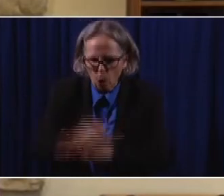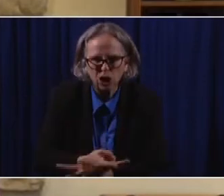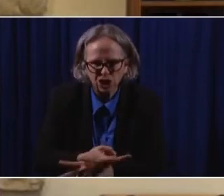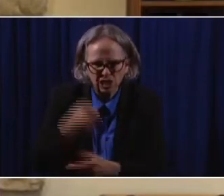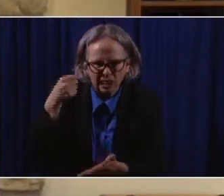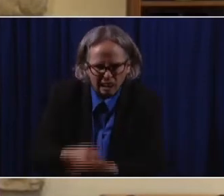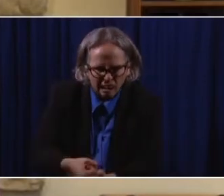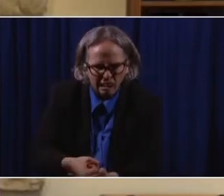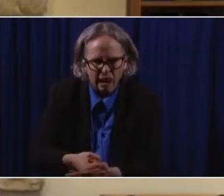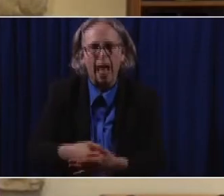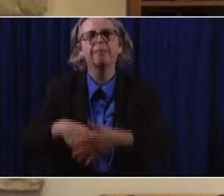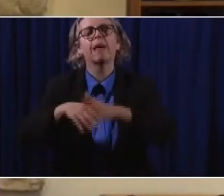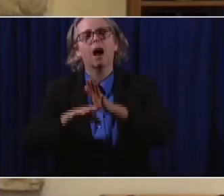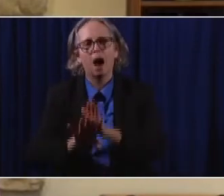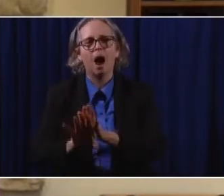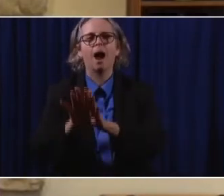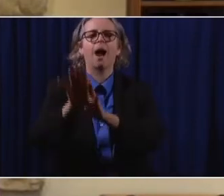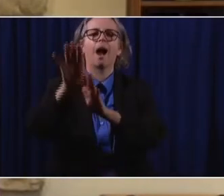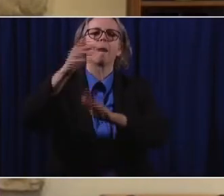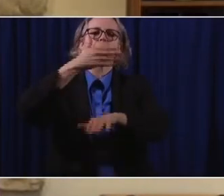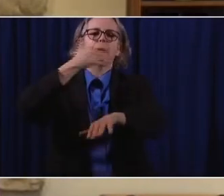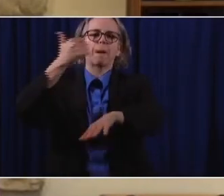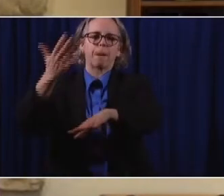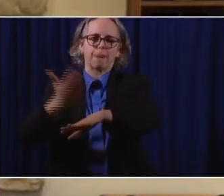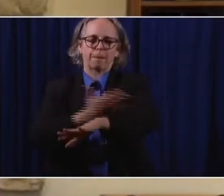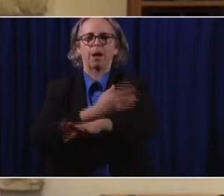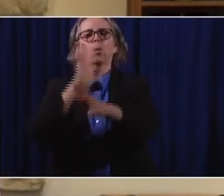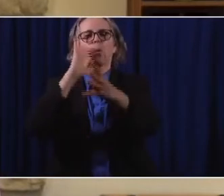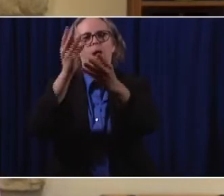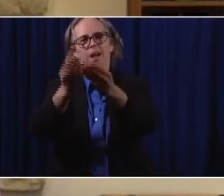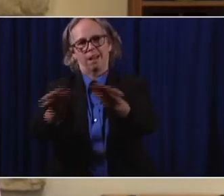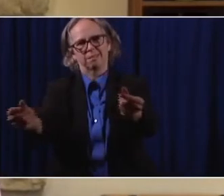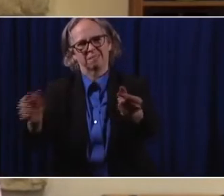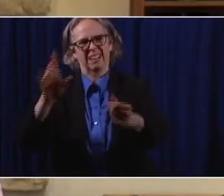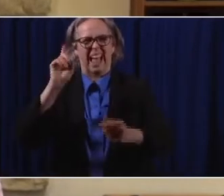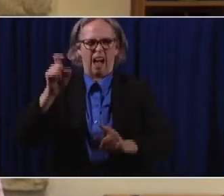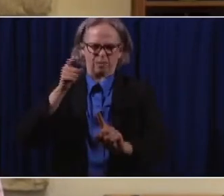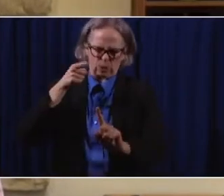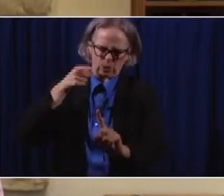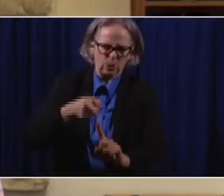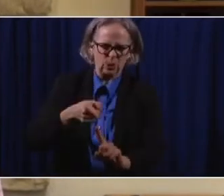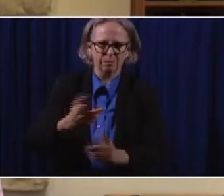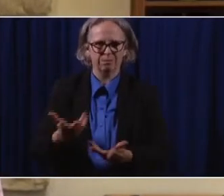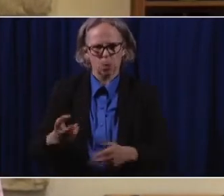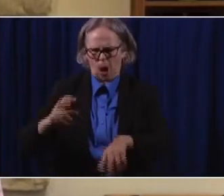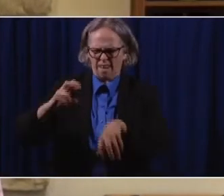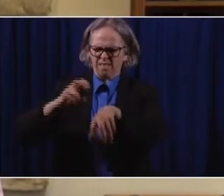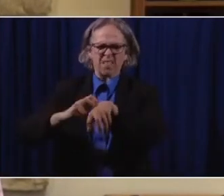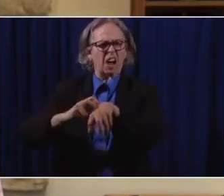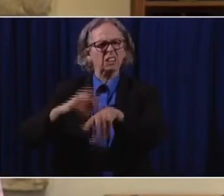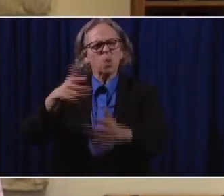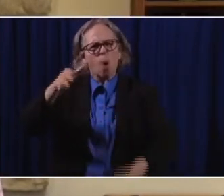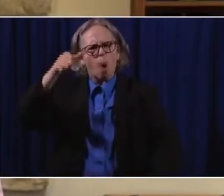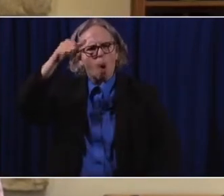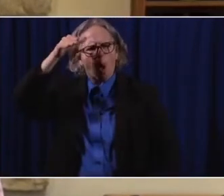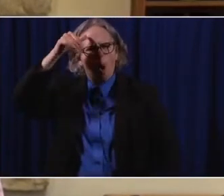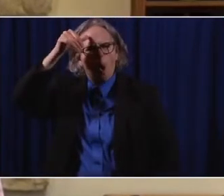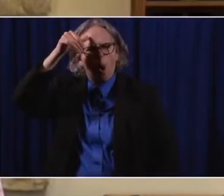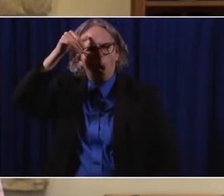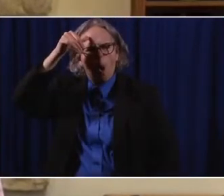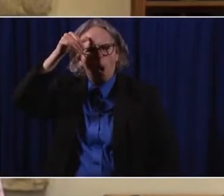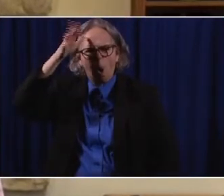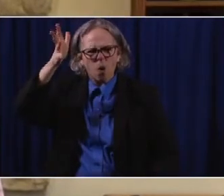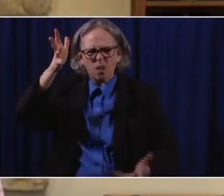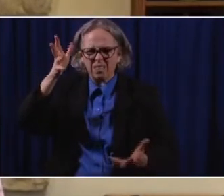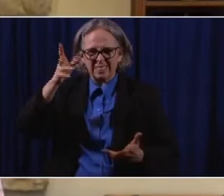last several weeks. Virus is tough, it's cunning, it will not give up, sort